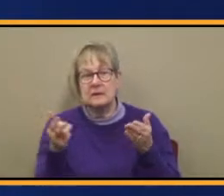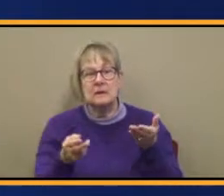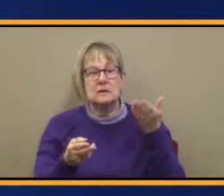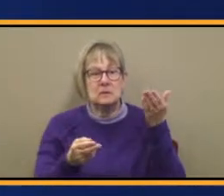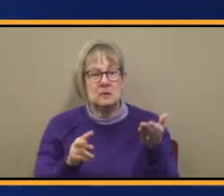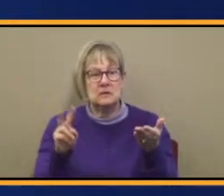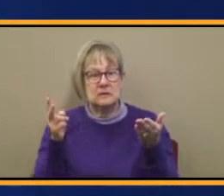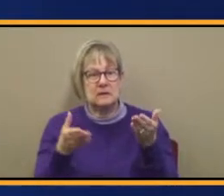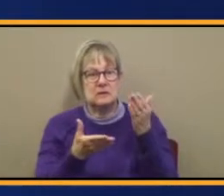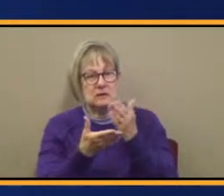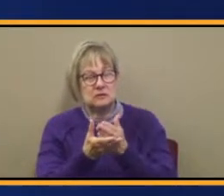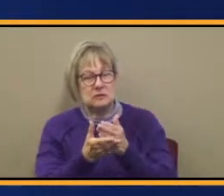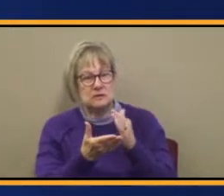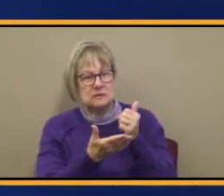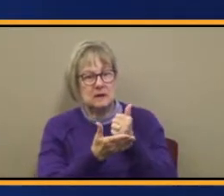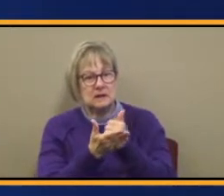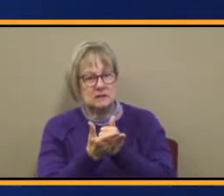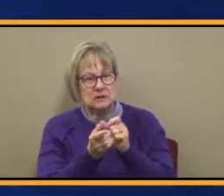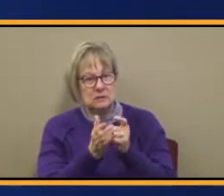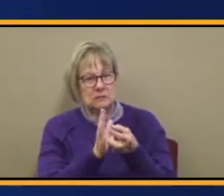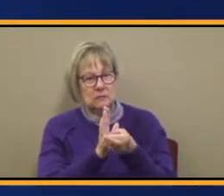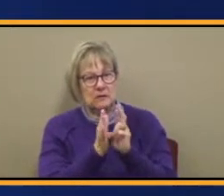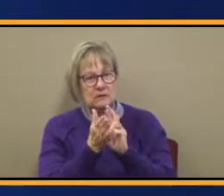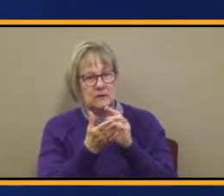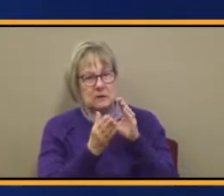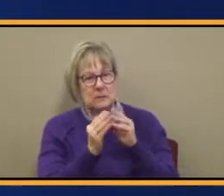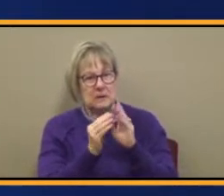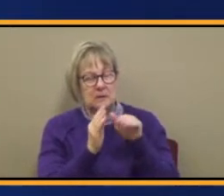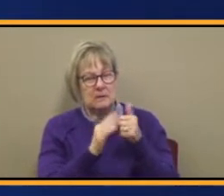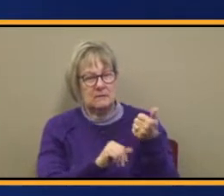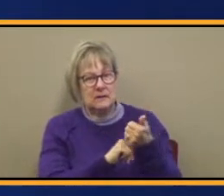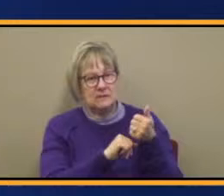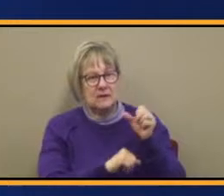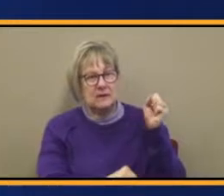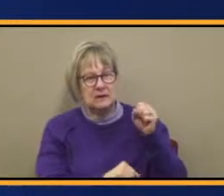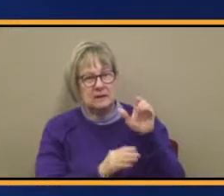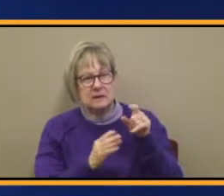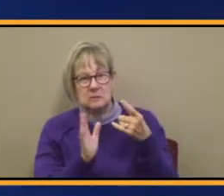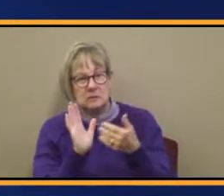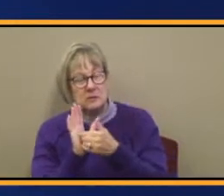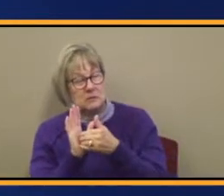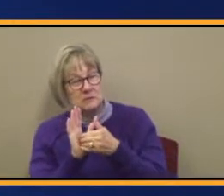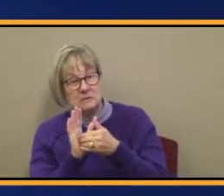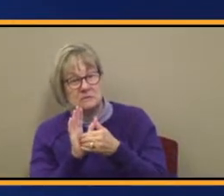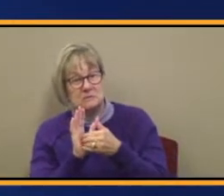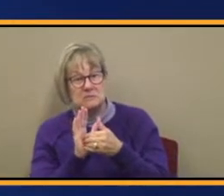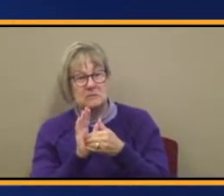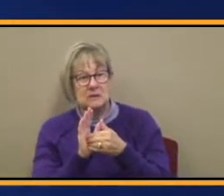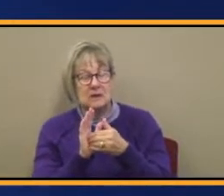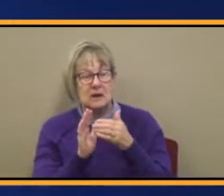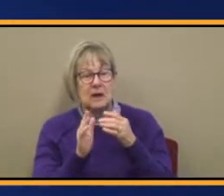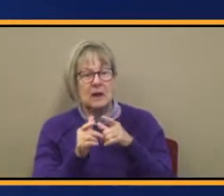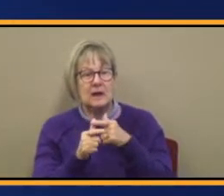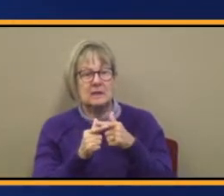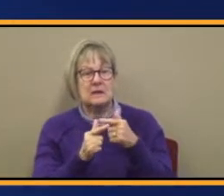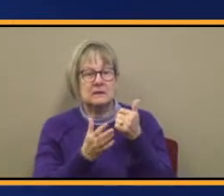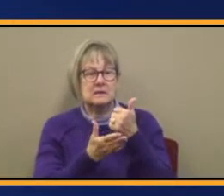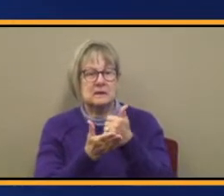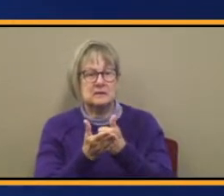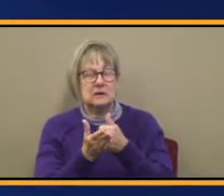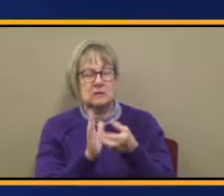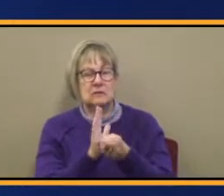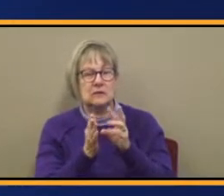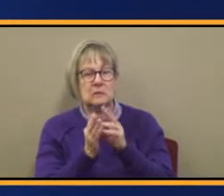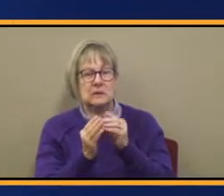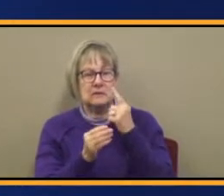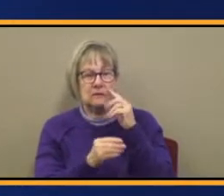a second to adjourn the agenda review meeting. All in favor? Aye. Anyone opposed? And the agenda review meeting for